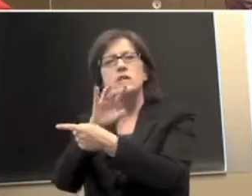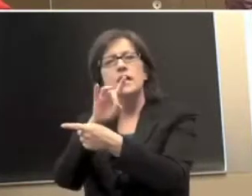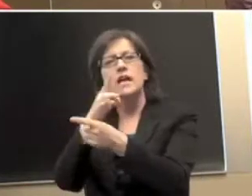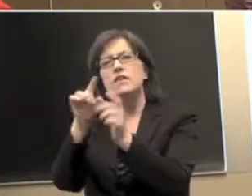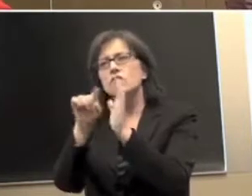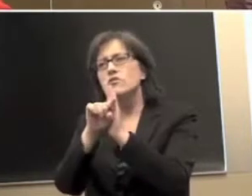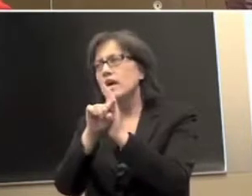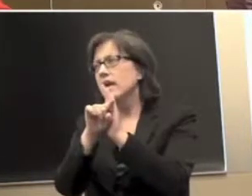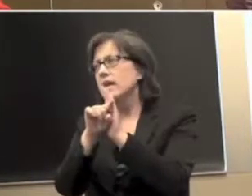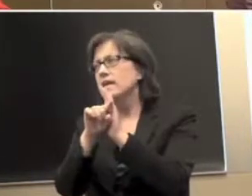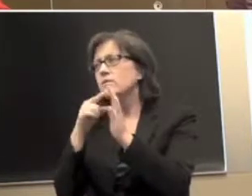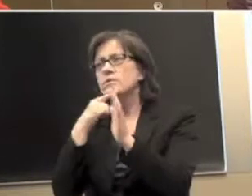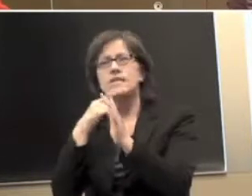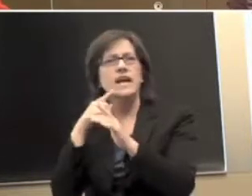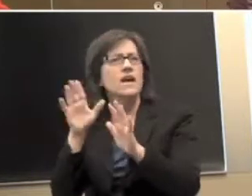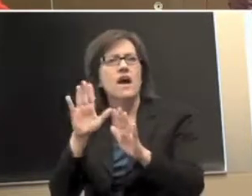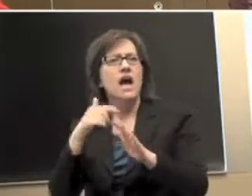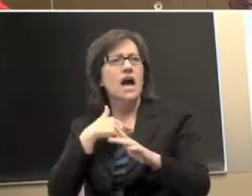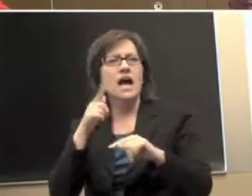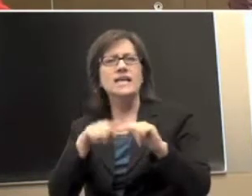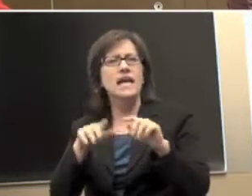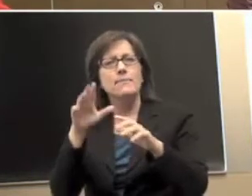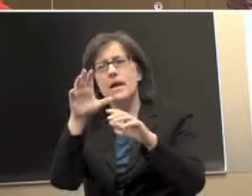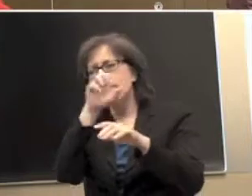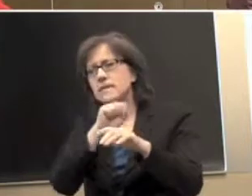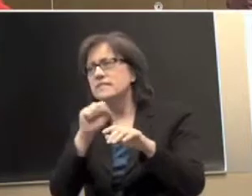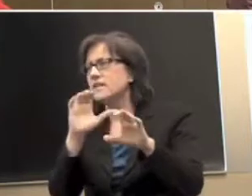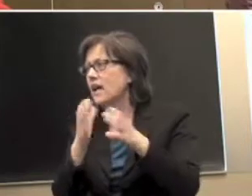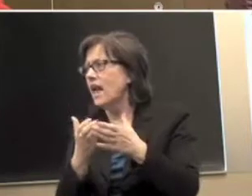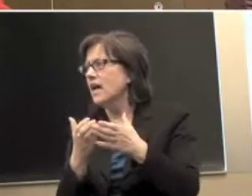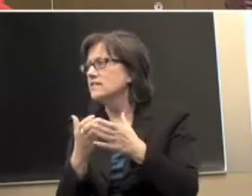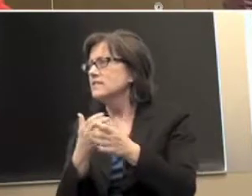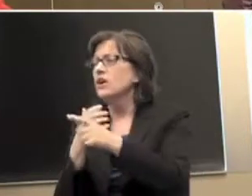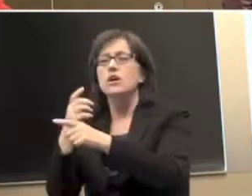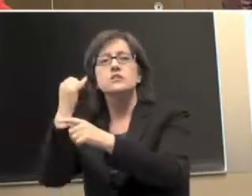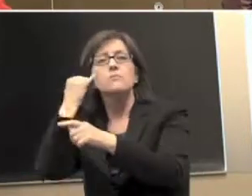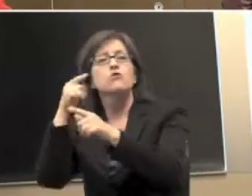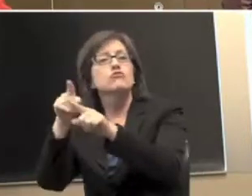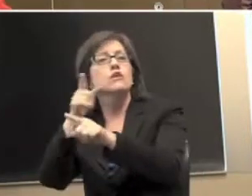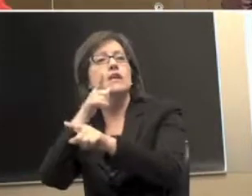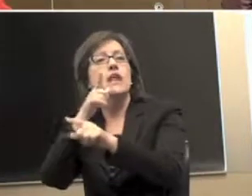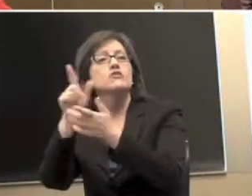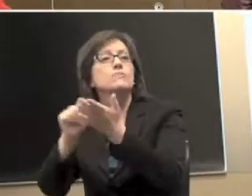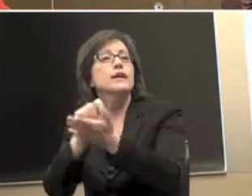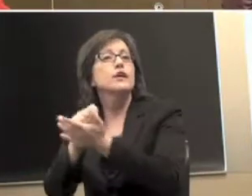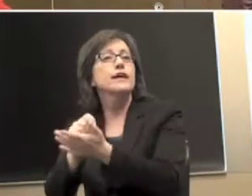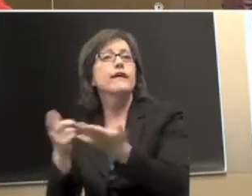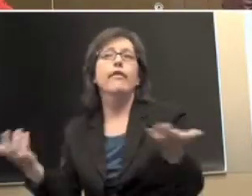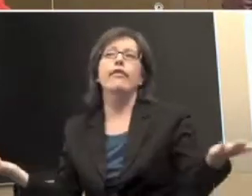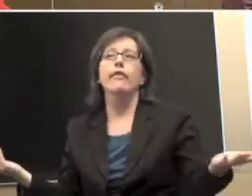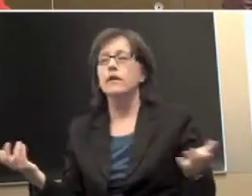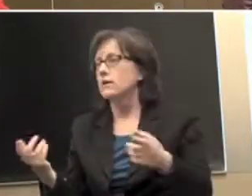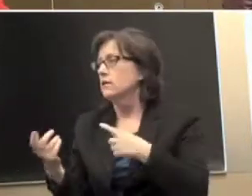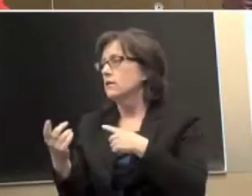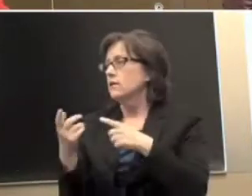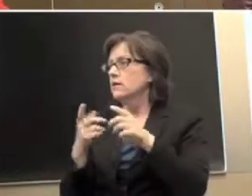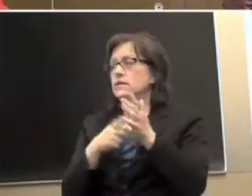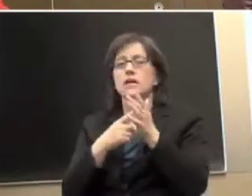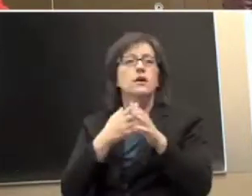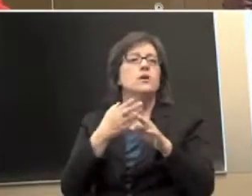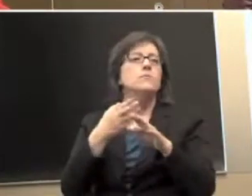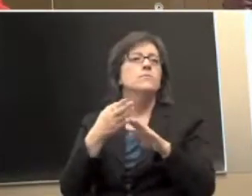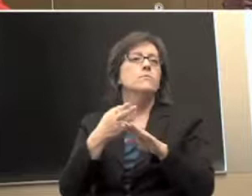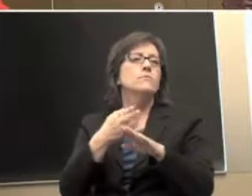peer going to miss my class? I can't let him go down there. Okay. What if it's during his lunch period? So, Or sometimes early bird or after